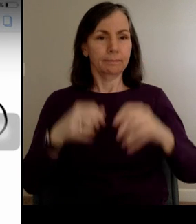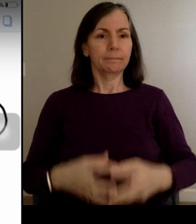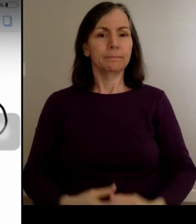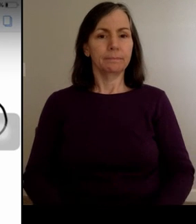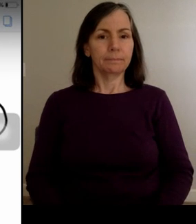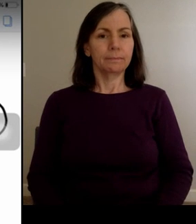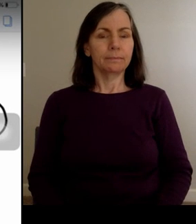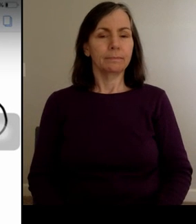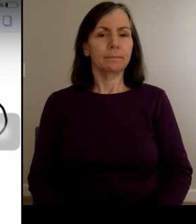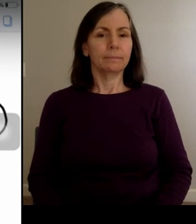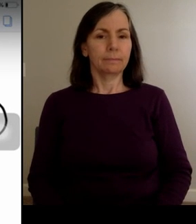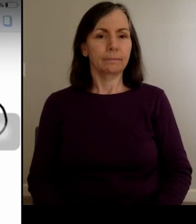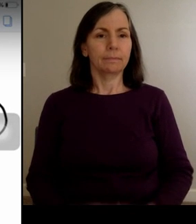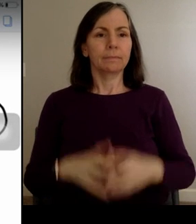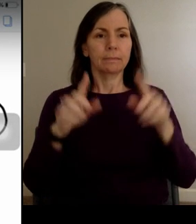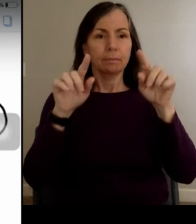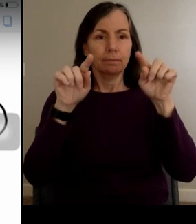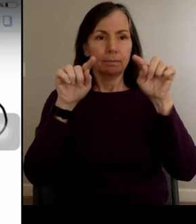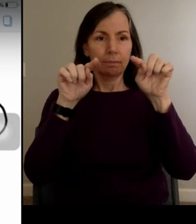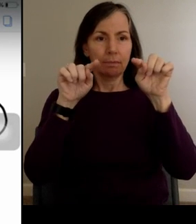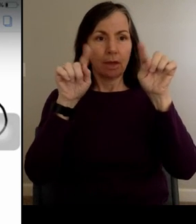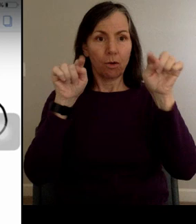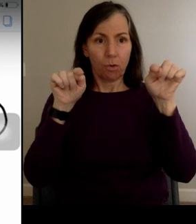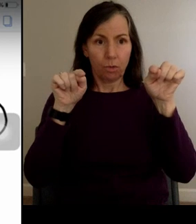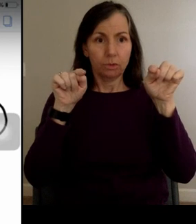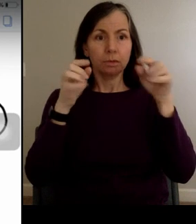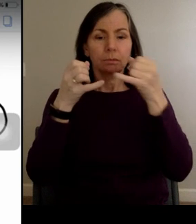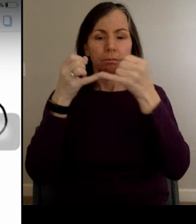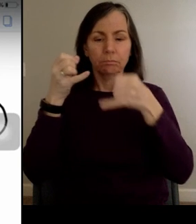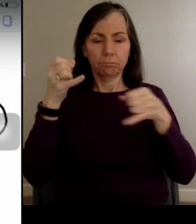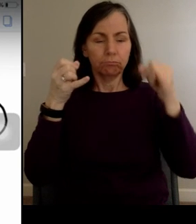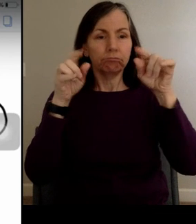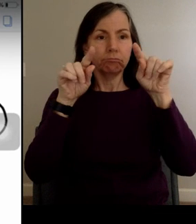I'm going to draw our axis of symmetry